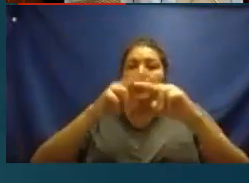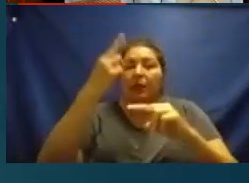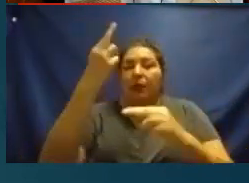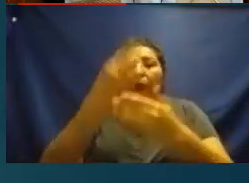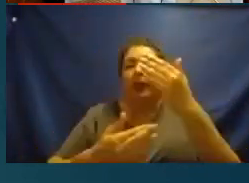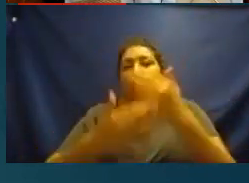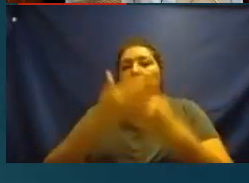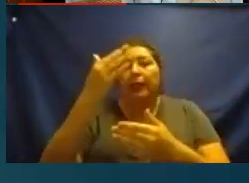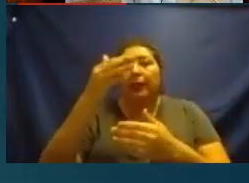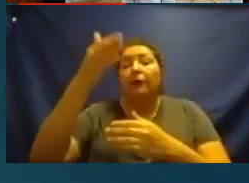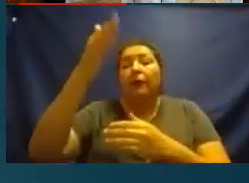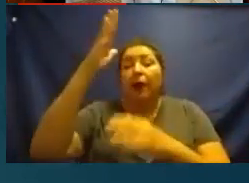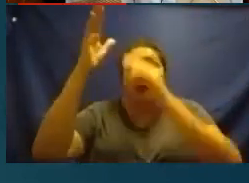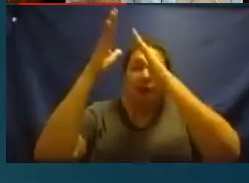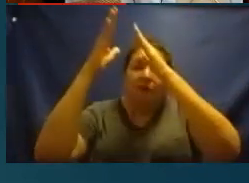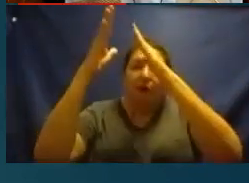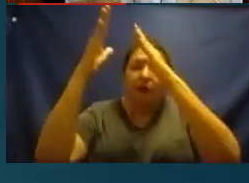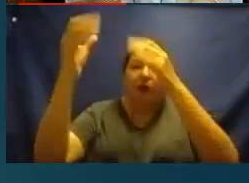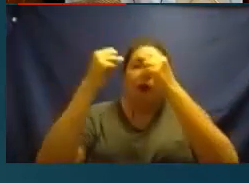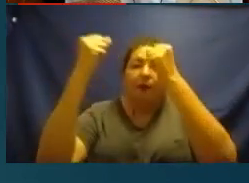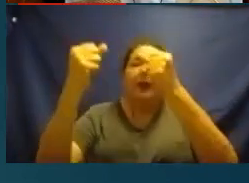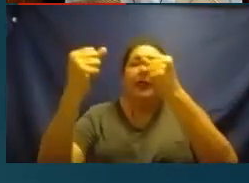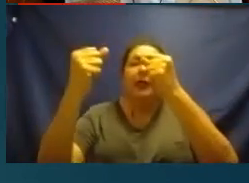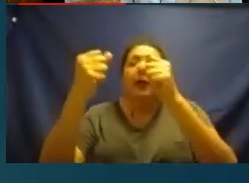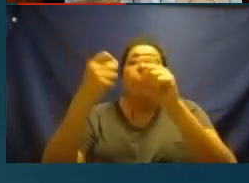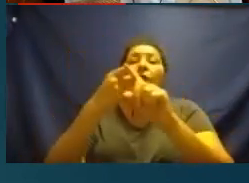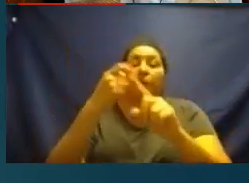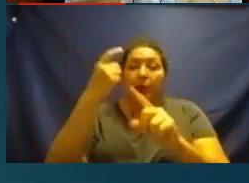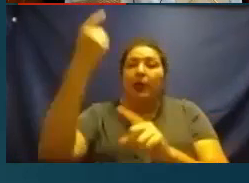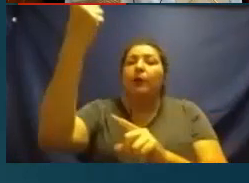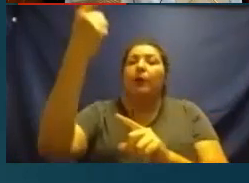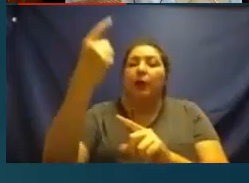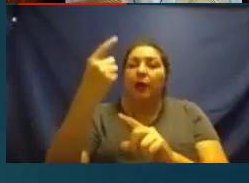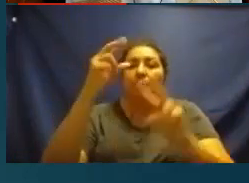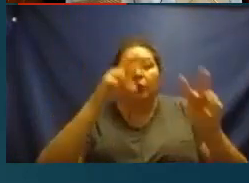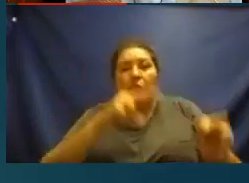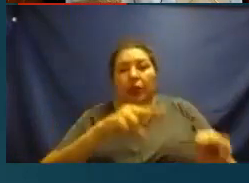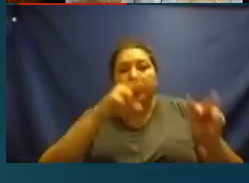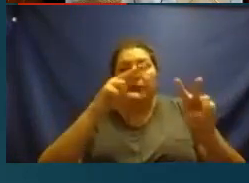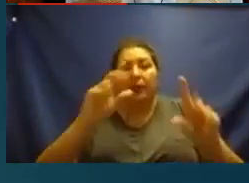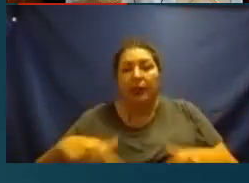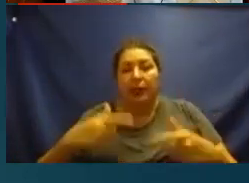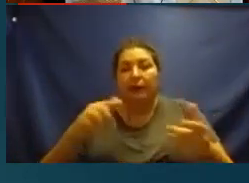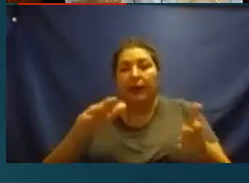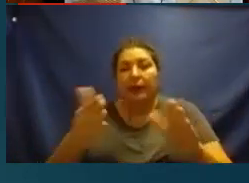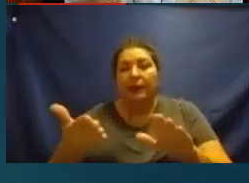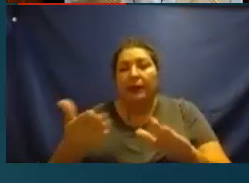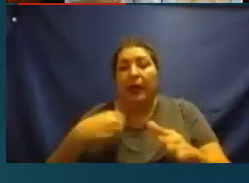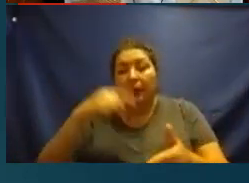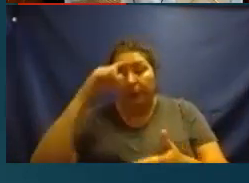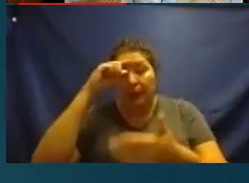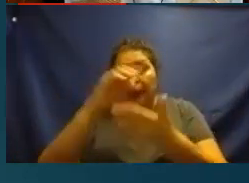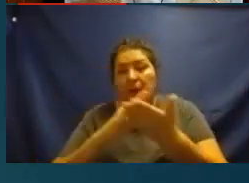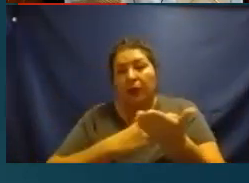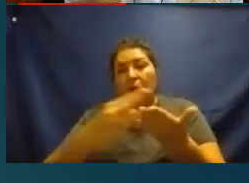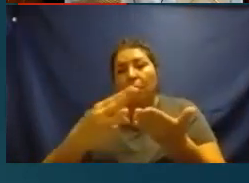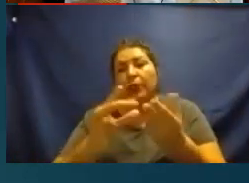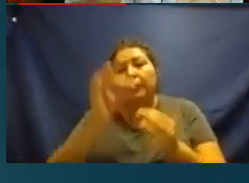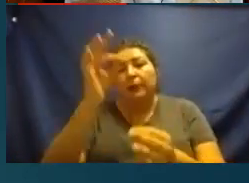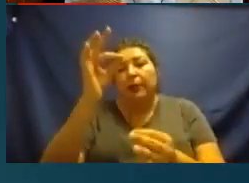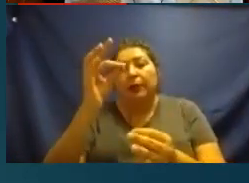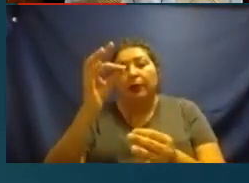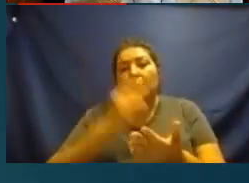of God, the Father Almighty. From thence he will come to judge the living and the dead. I believe in the Holy Spirit,